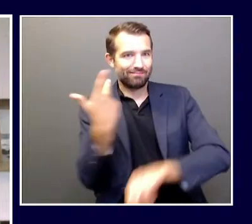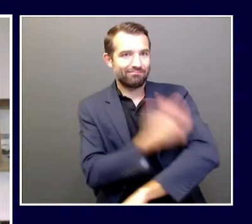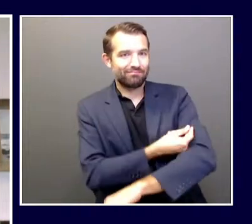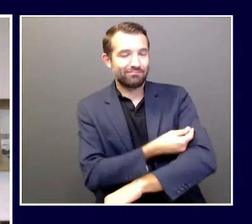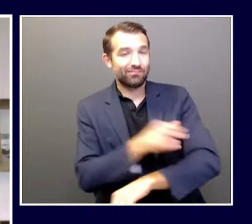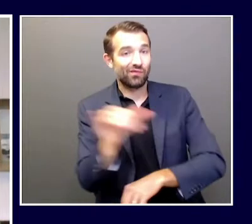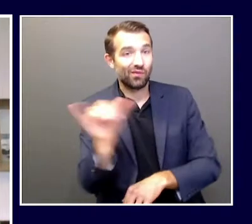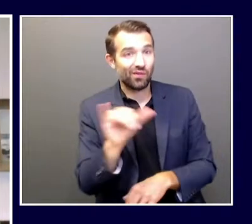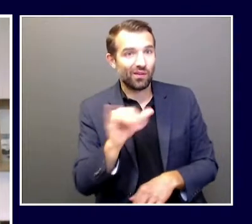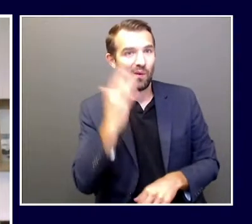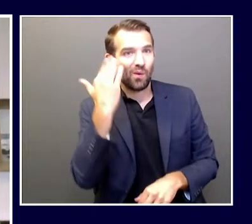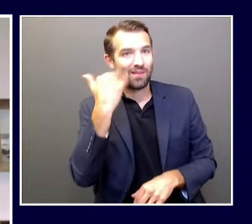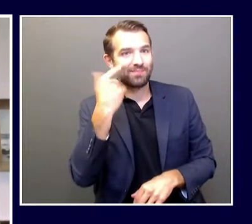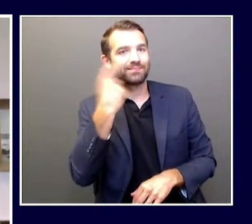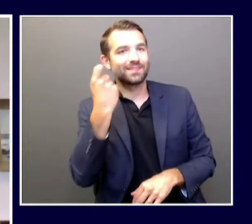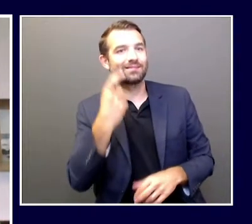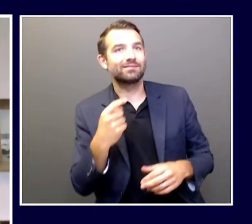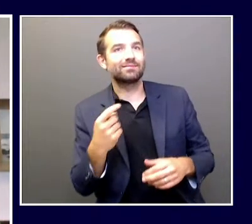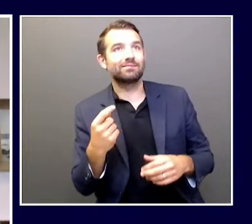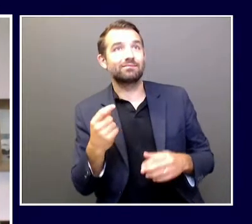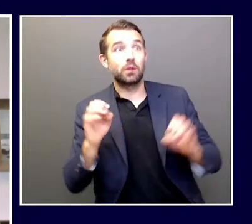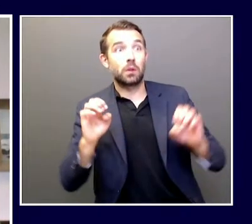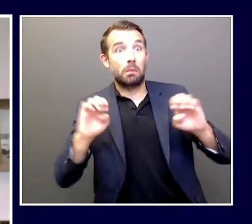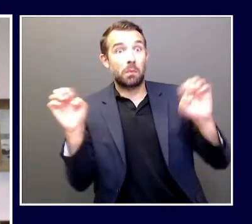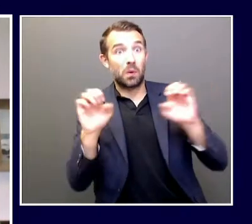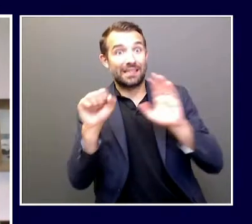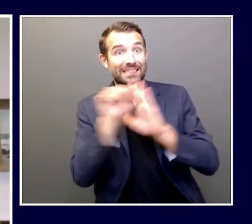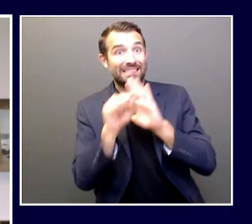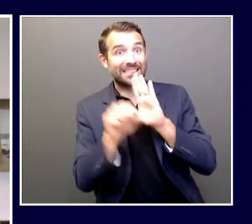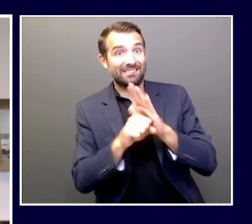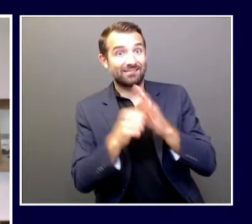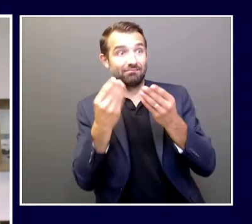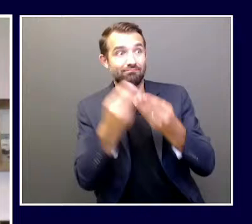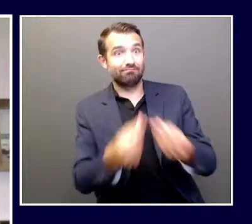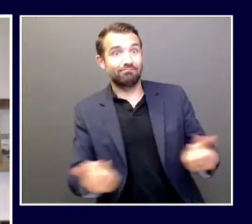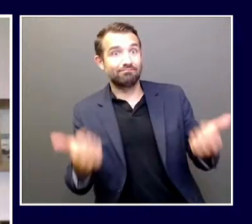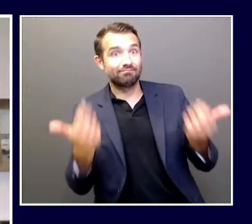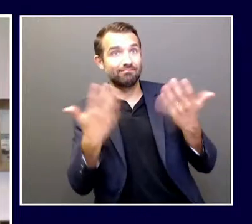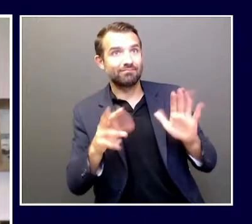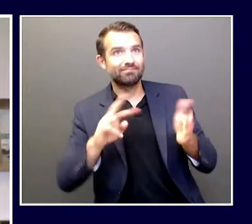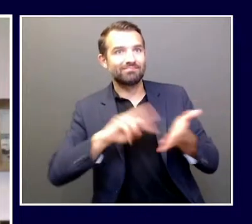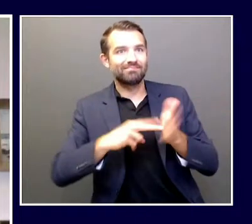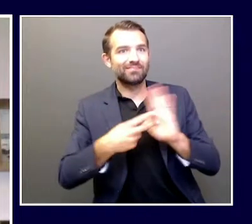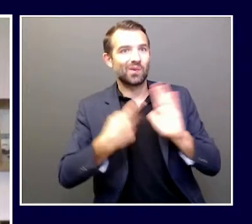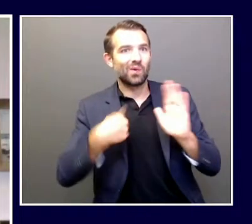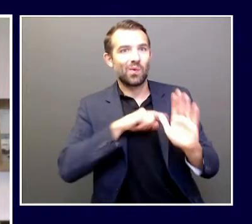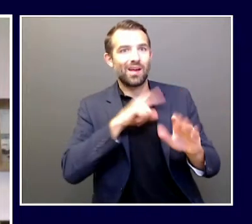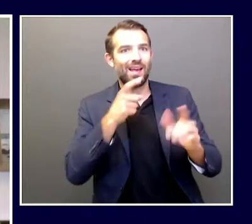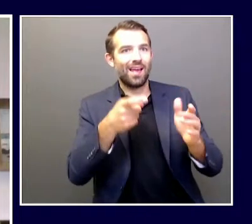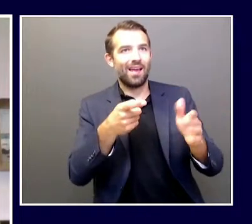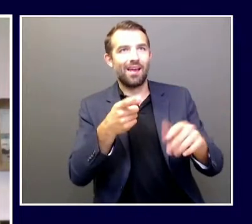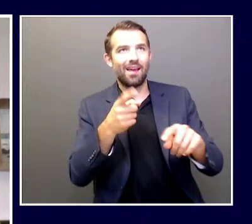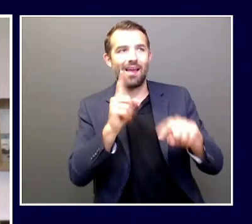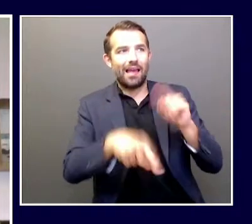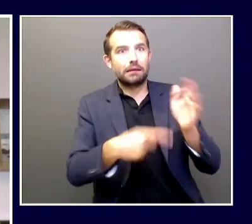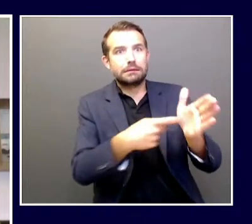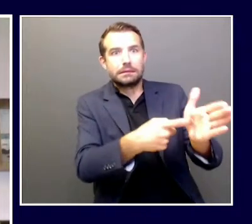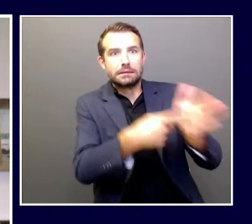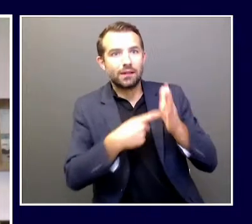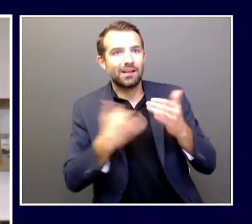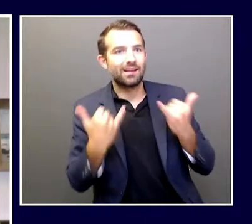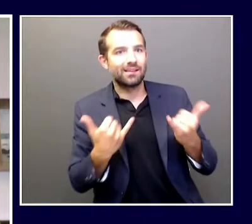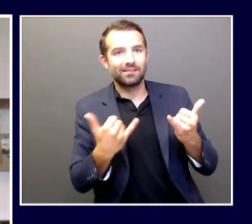like uniform or universal mask mandates or indoor mask mandates goes down commensurately. So our approach has been to